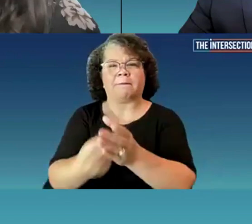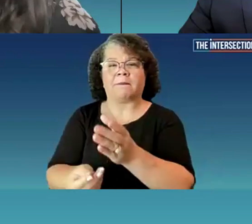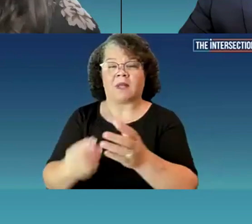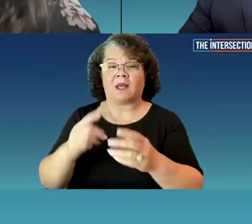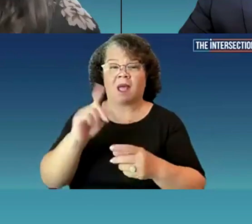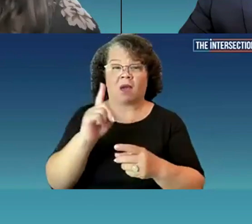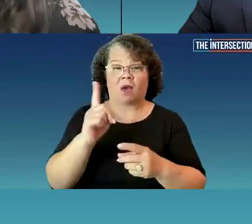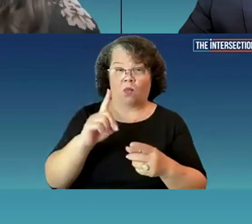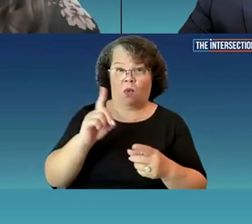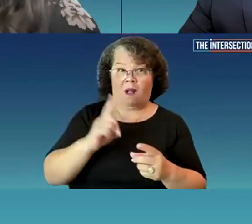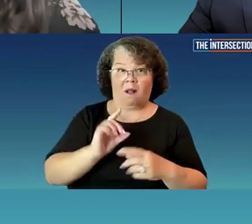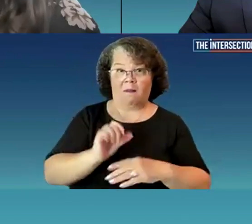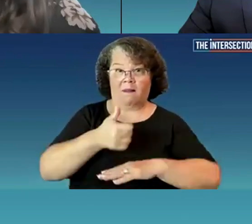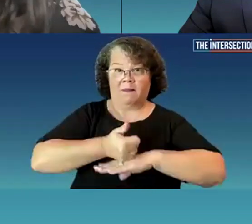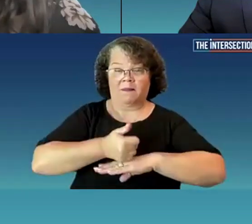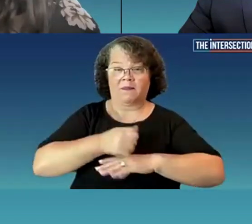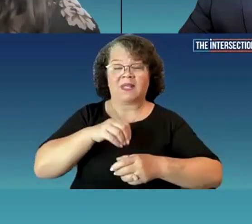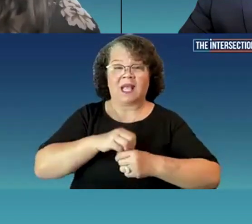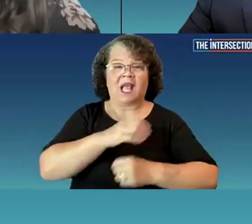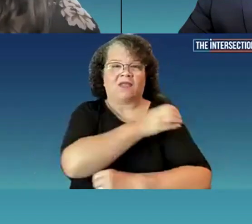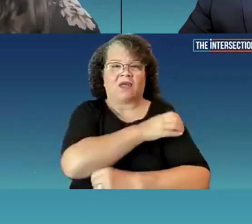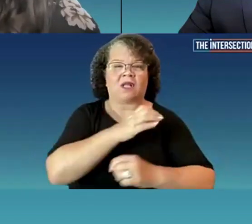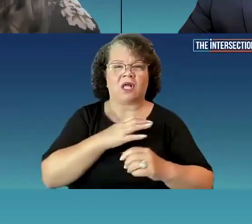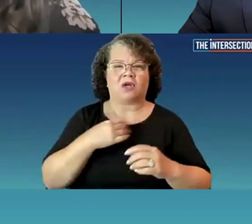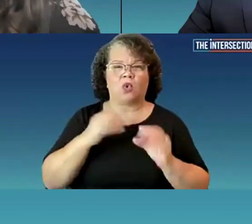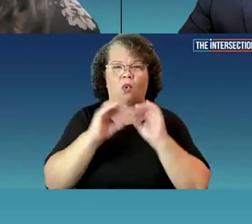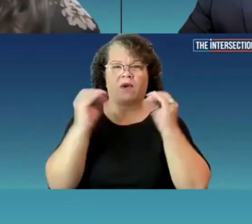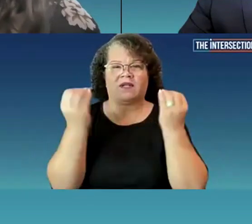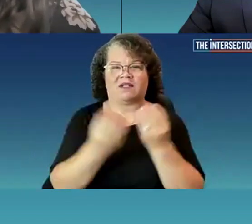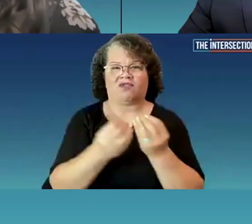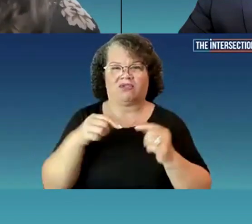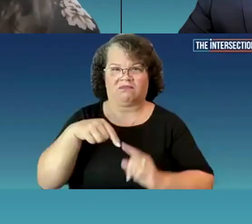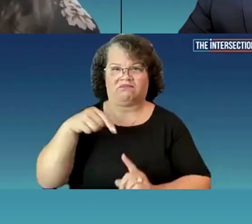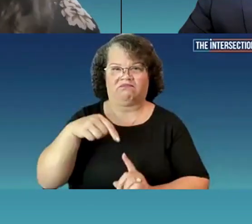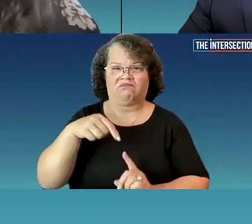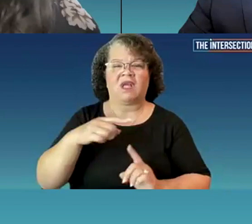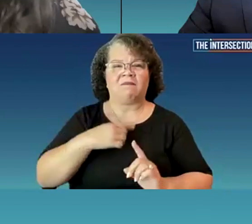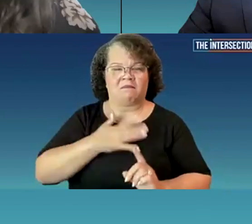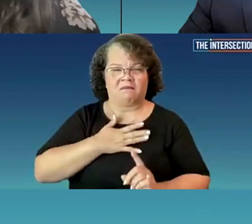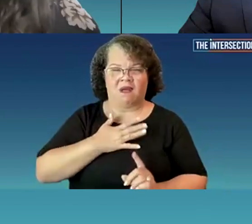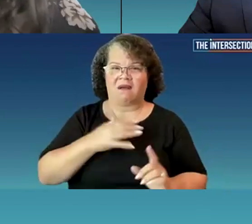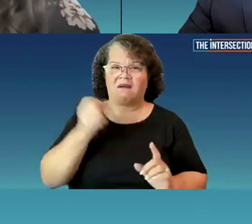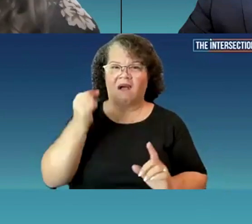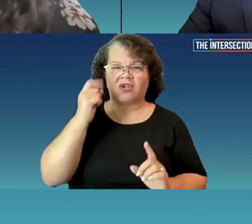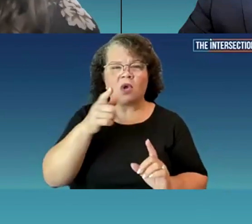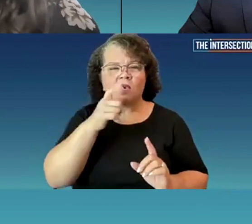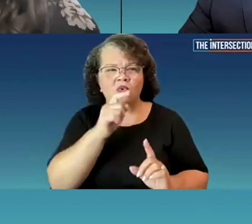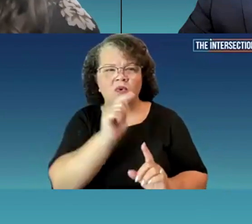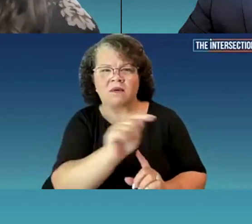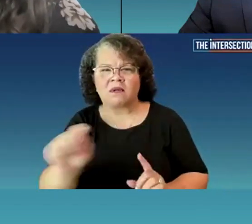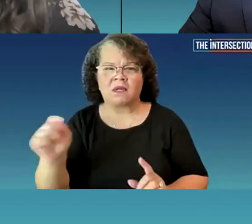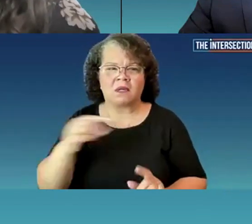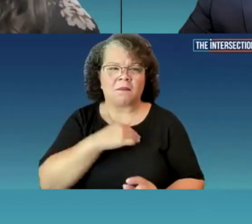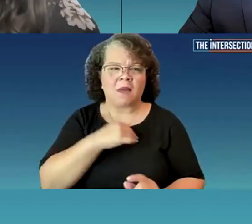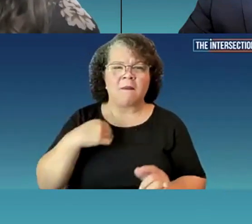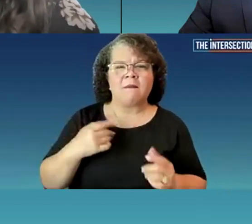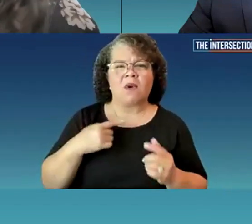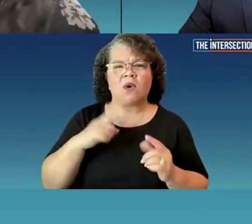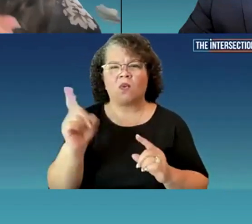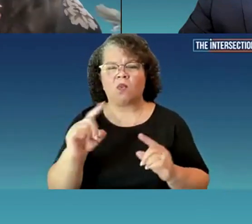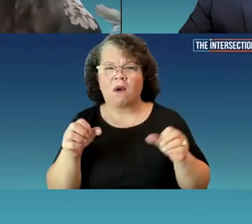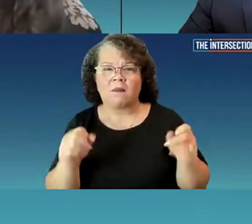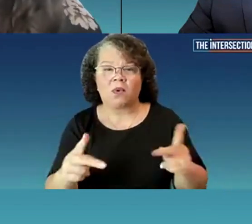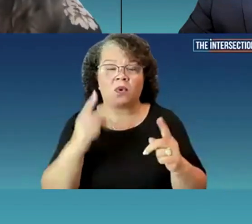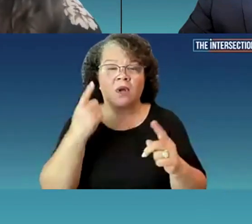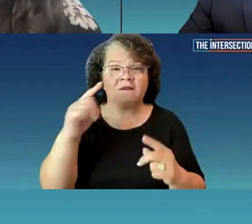clinical organization, and what I am focused on is understanding who our members are and where there are opportunities for